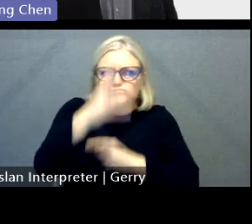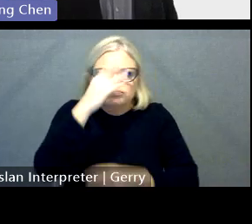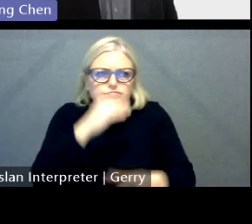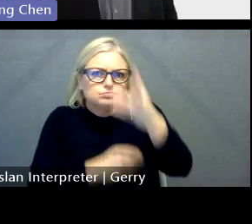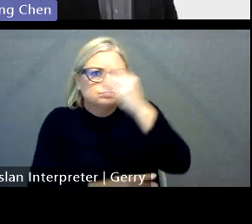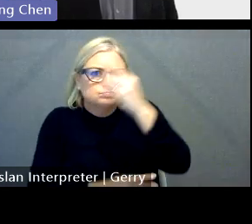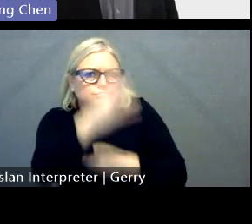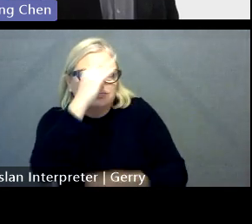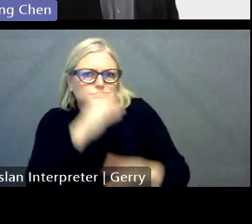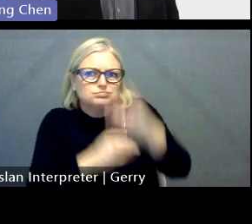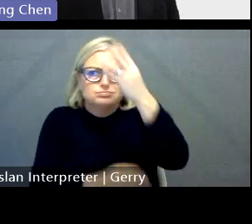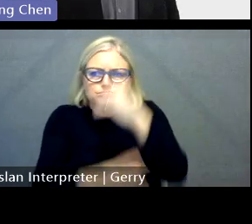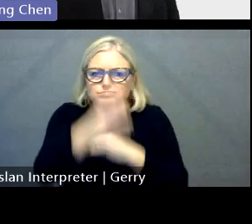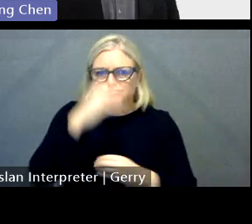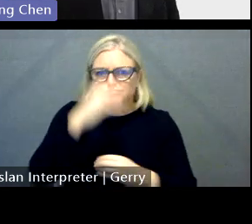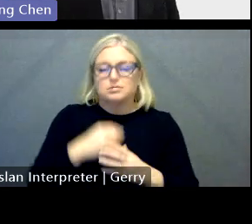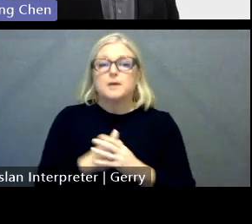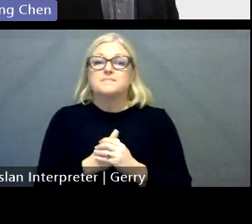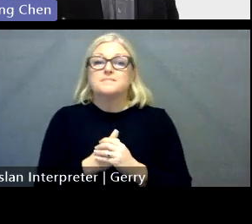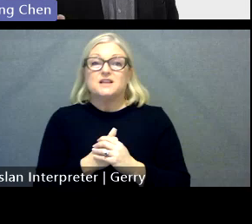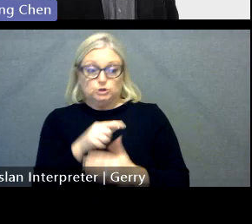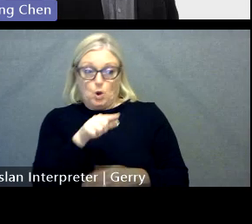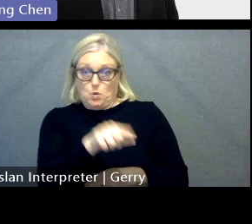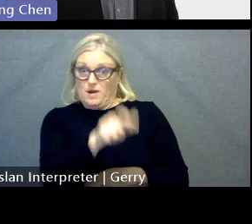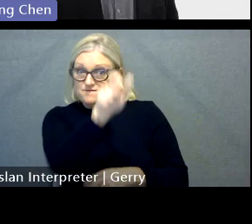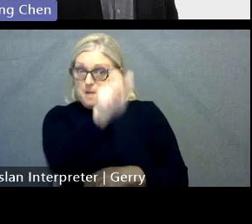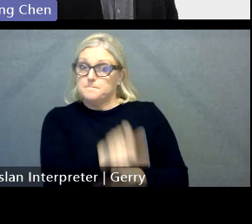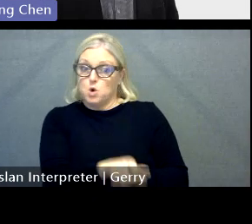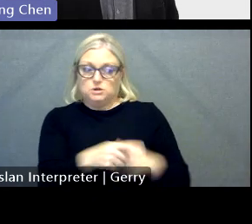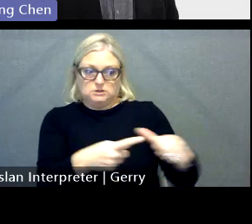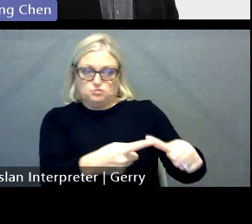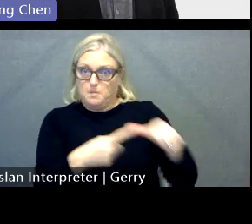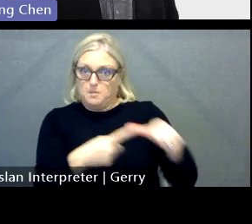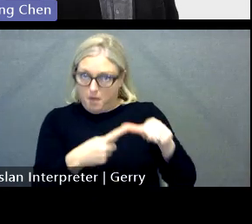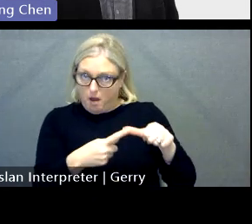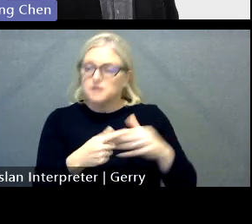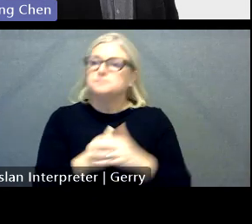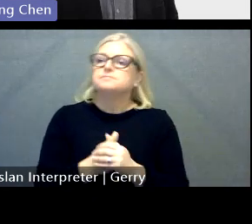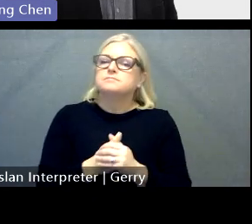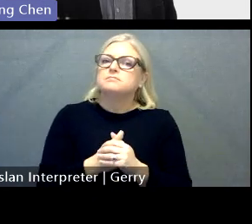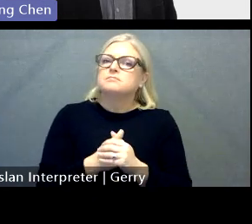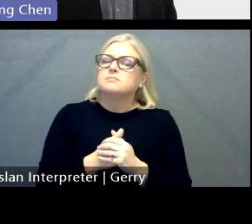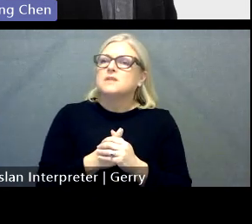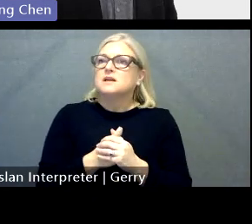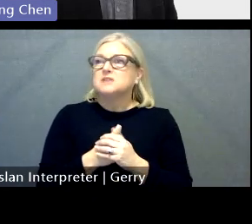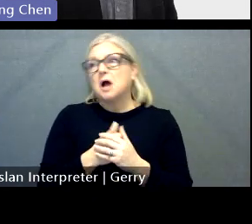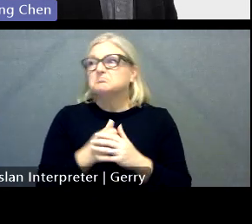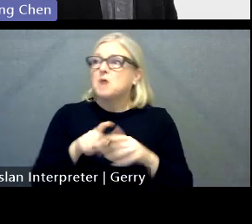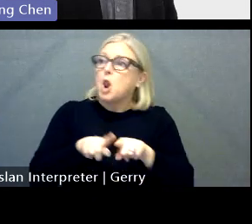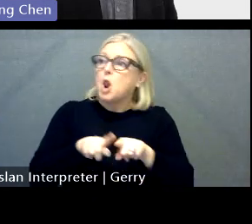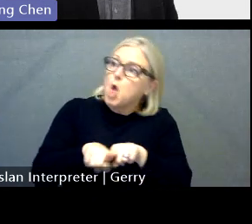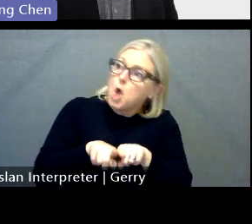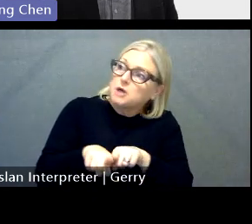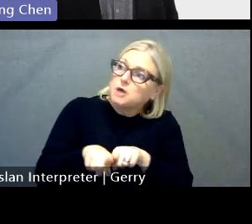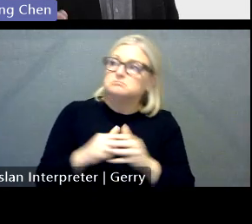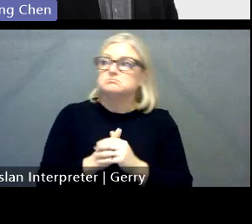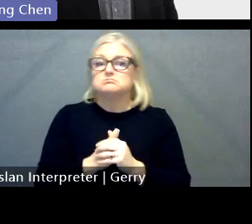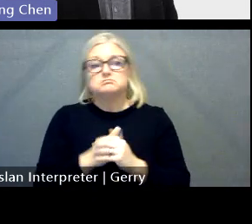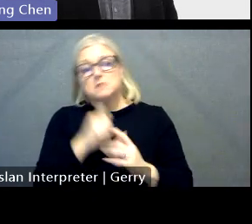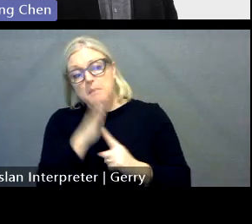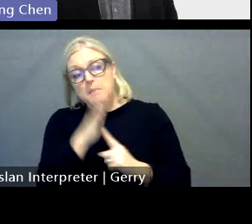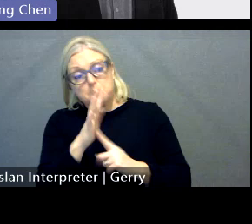about whether learning actually plays an important role in their well-being or not. So based on this optional